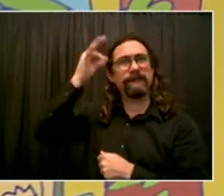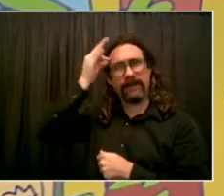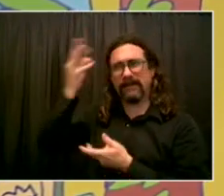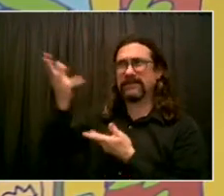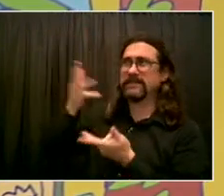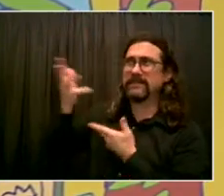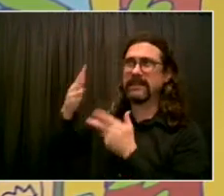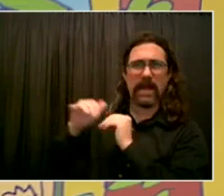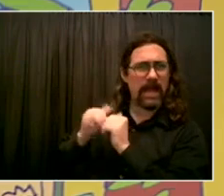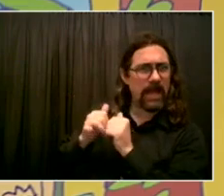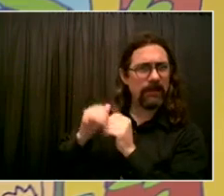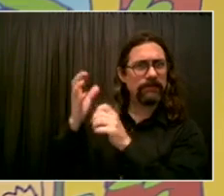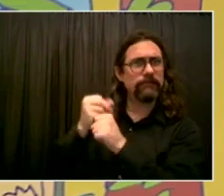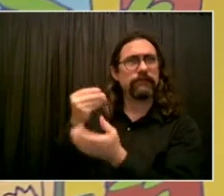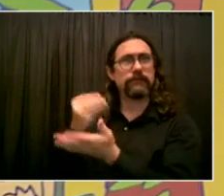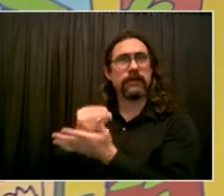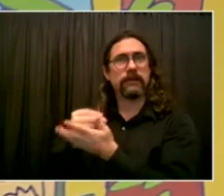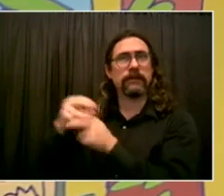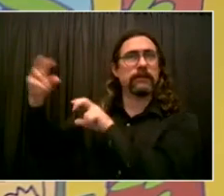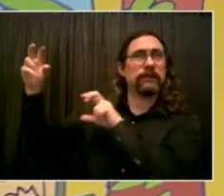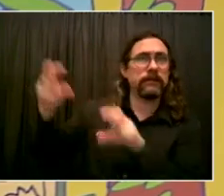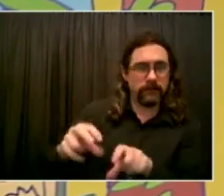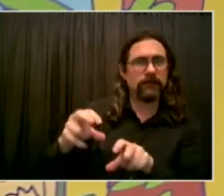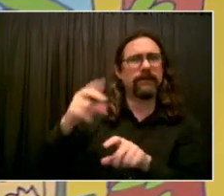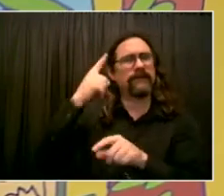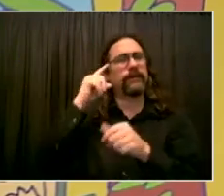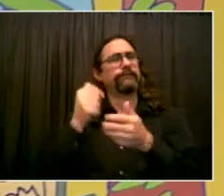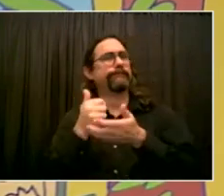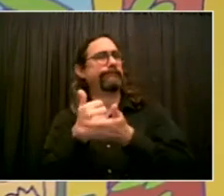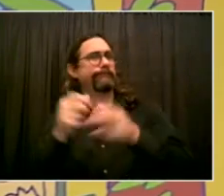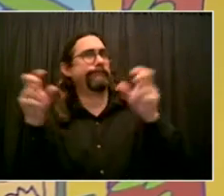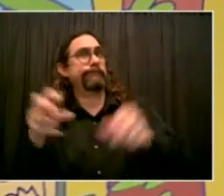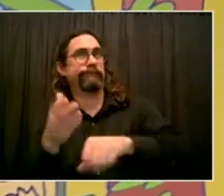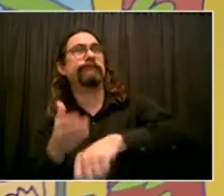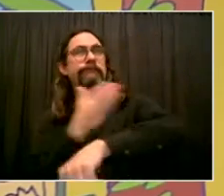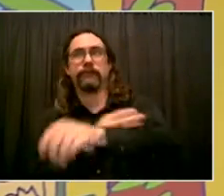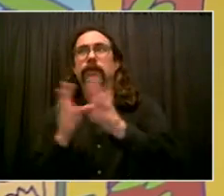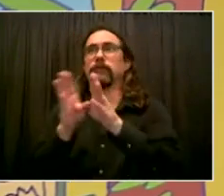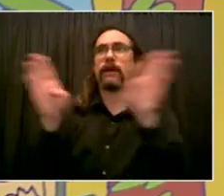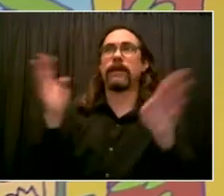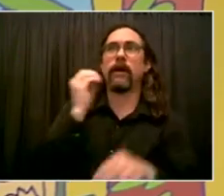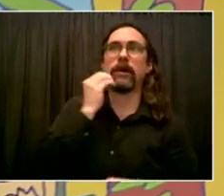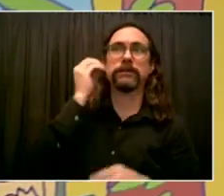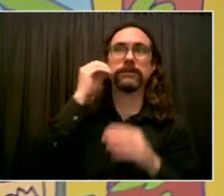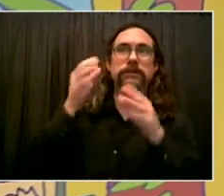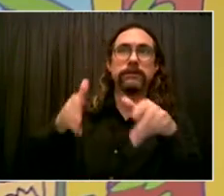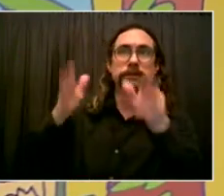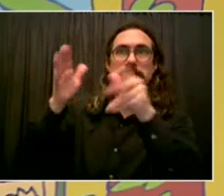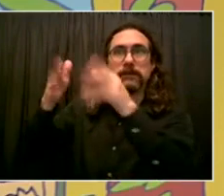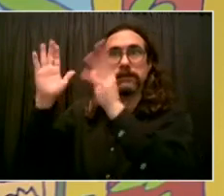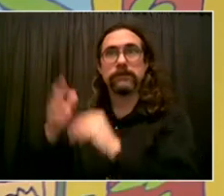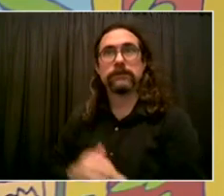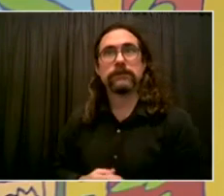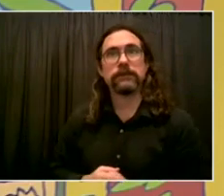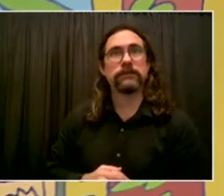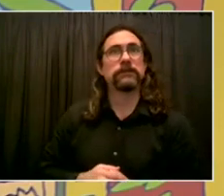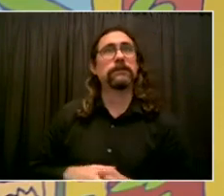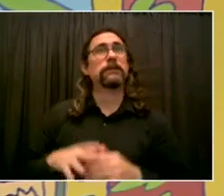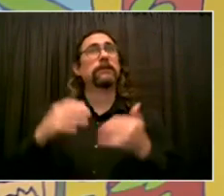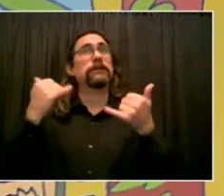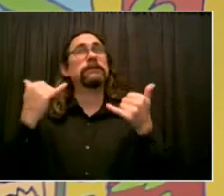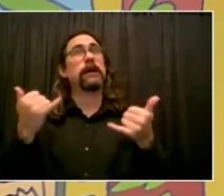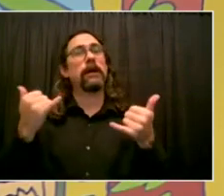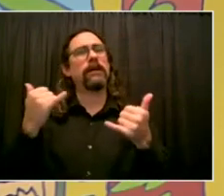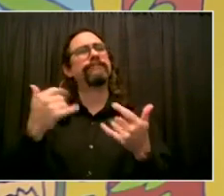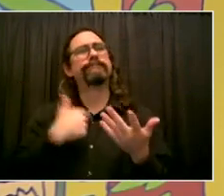housing here in New York City. But in the meantime, we're going to fix the things we can fix. And one of them is a persistent issue. It has bothered me from